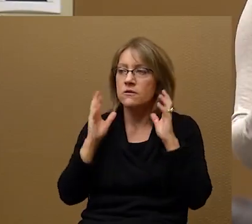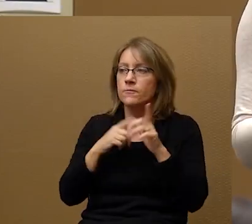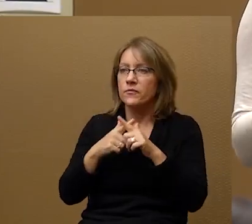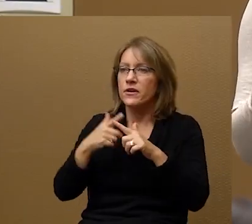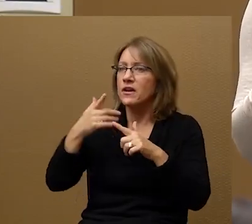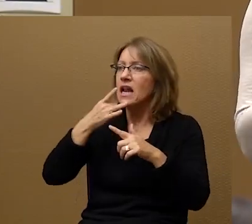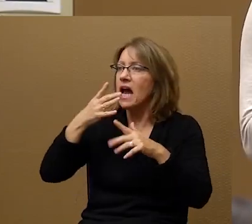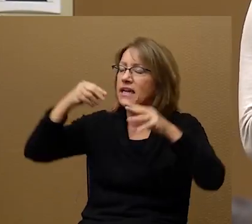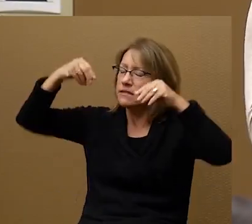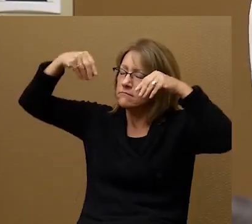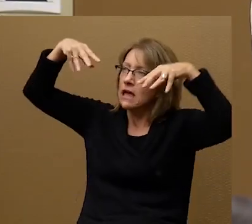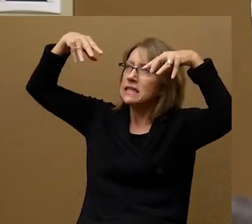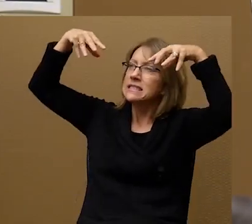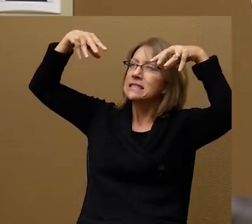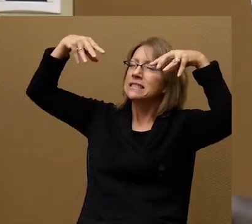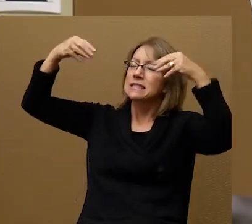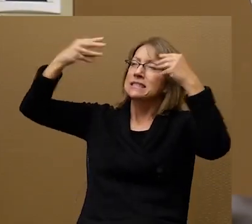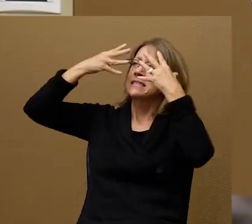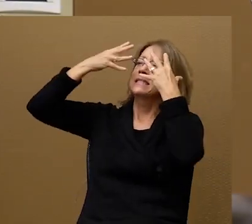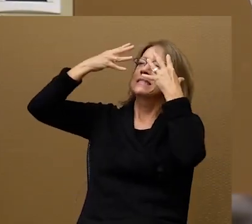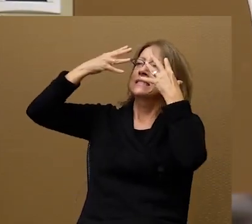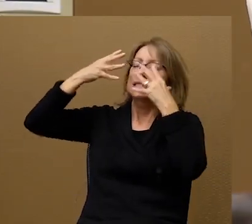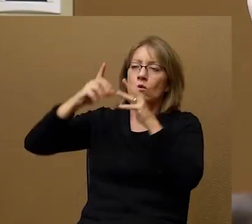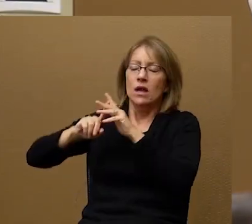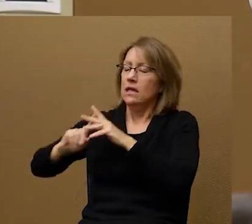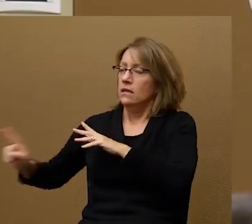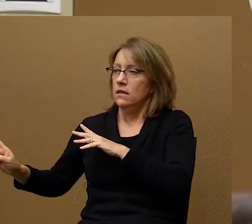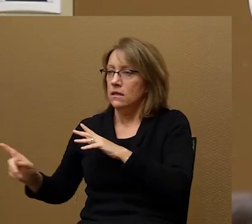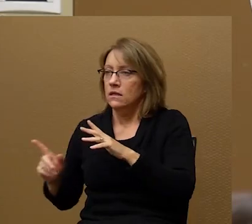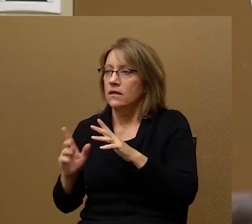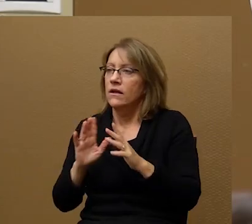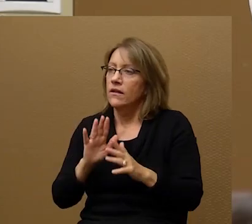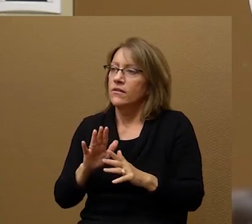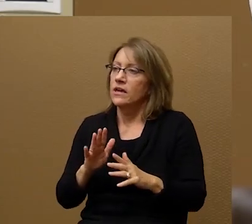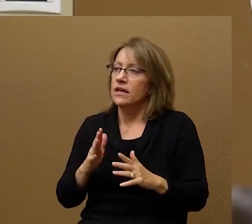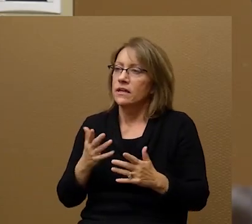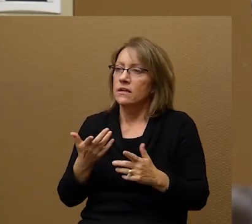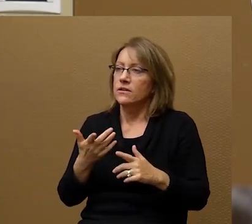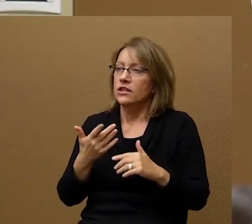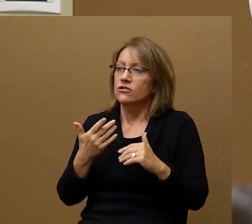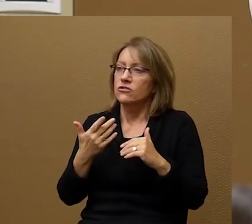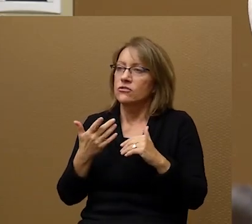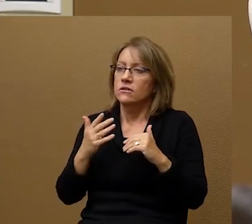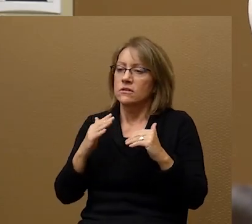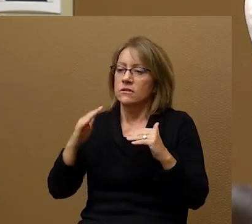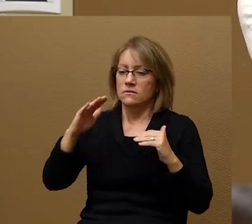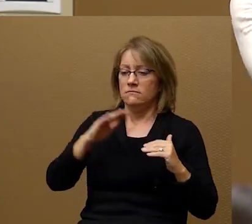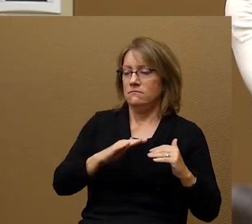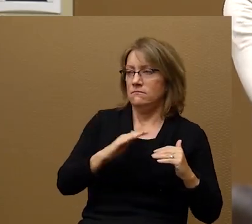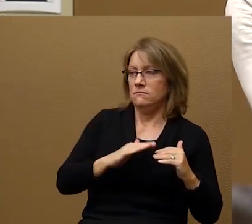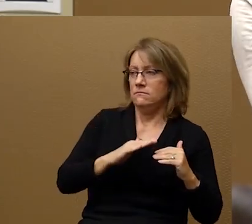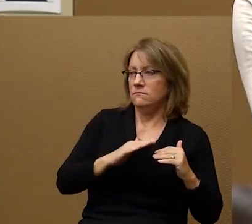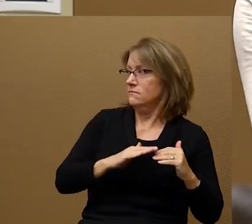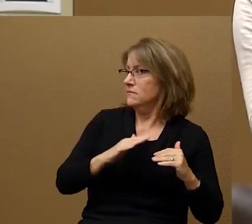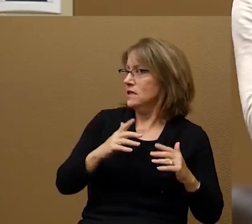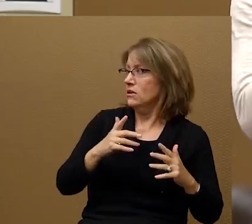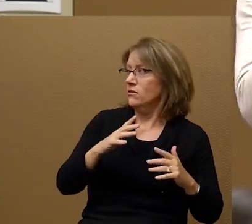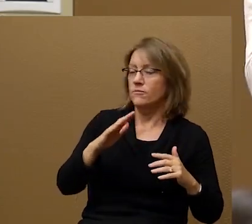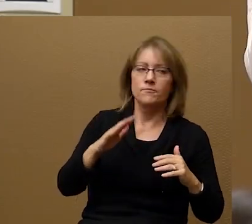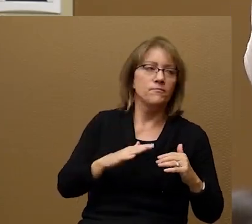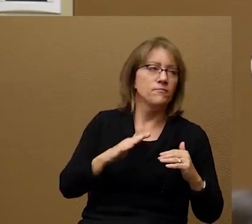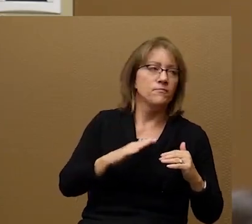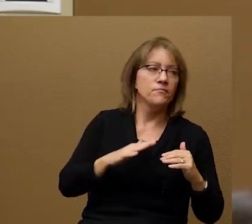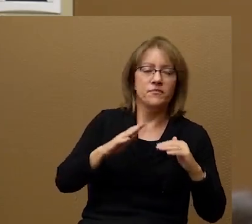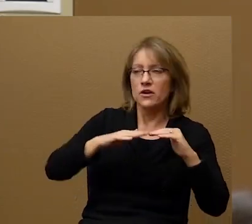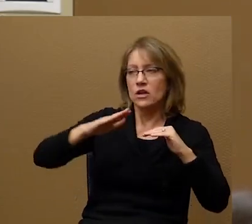bright lights. Their ladder basically is a little bit, I don't want to say broken,